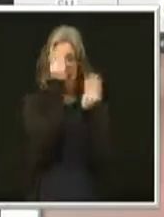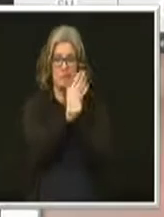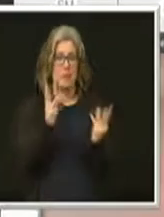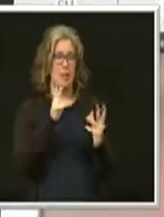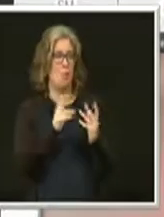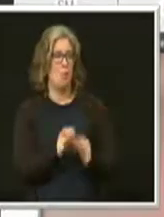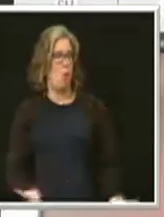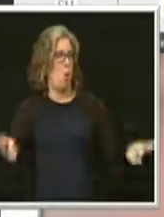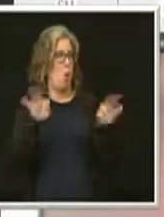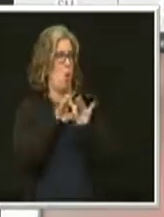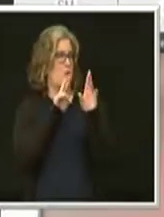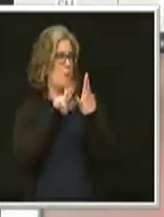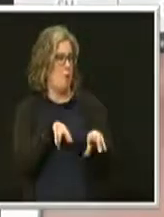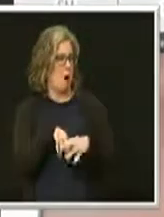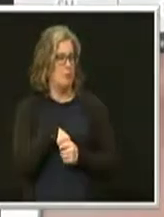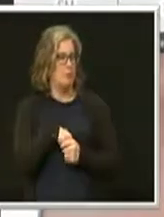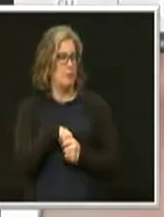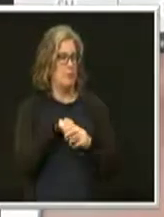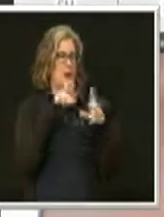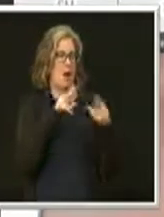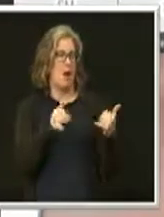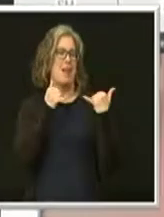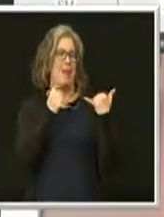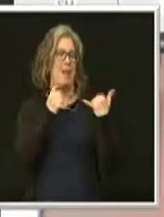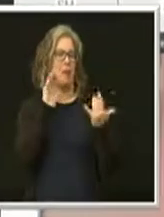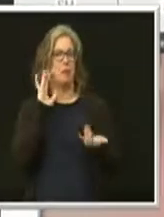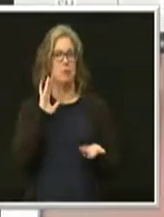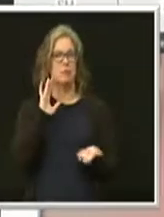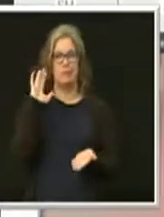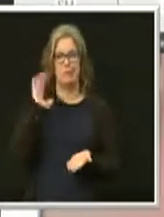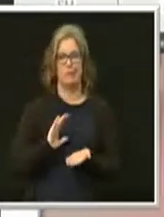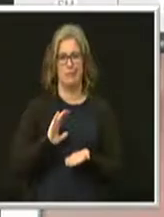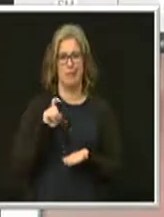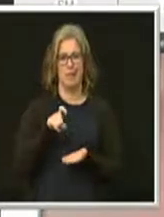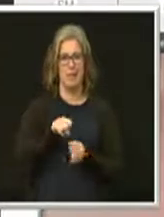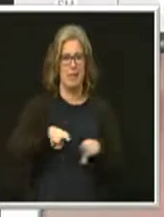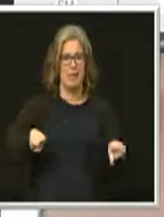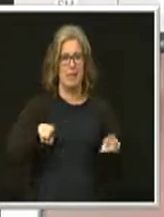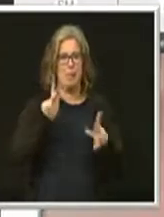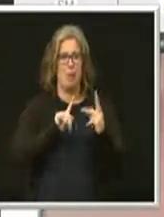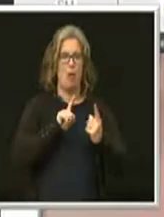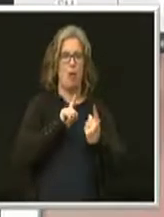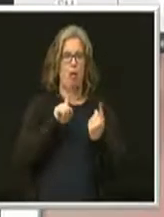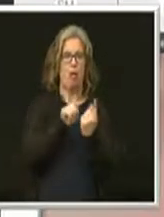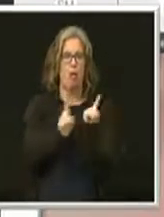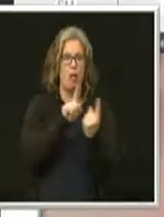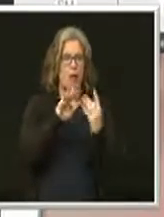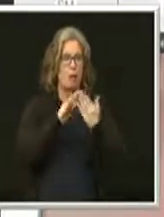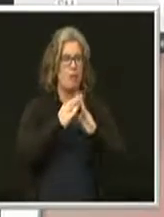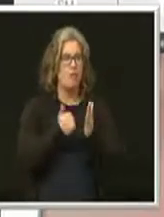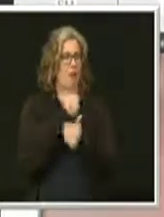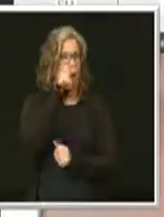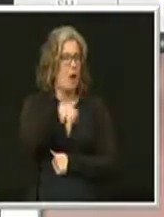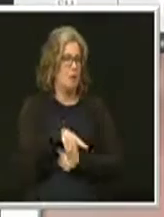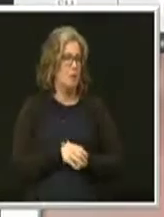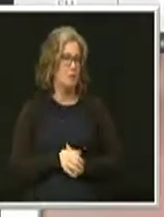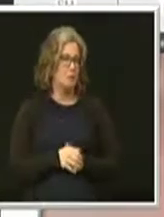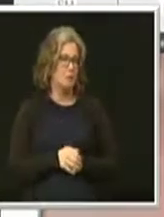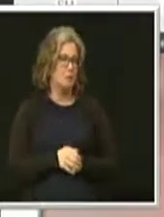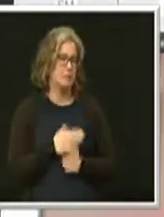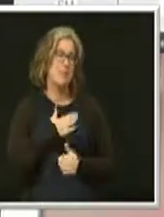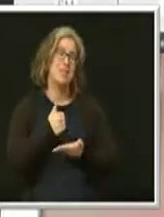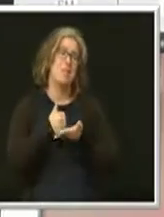responding. And responding now will minimize the need to send census takers out into the communities to follow up. So